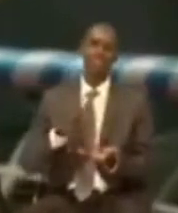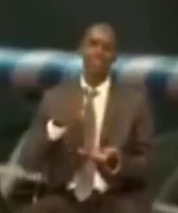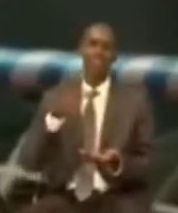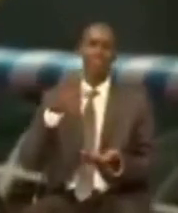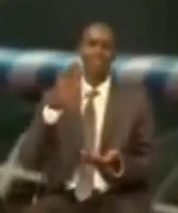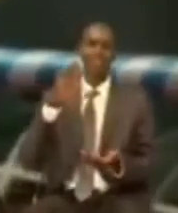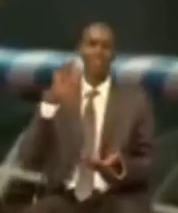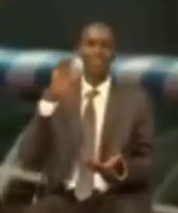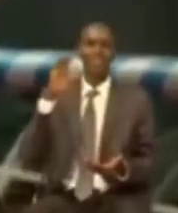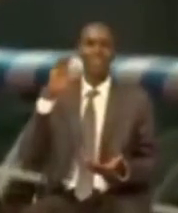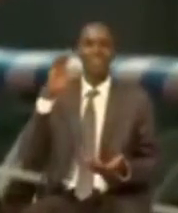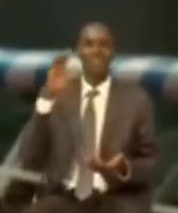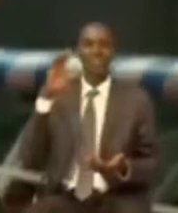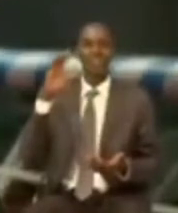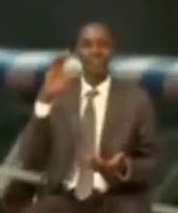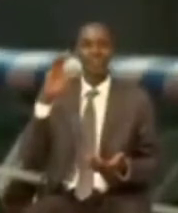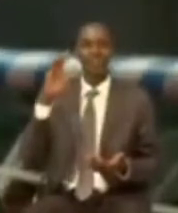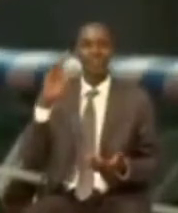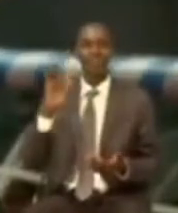I'm